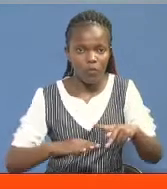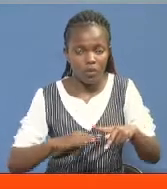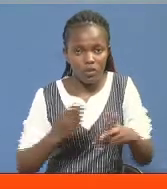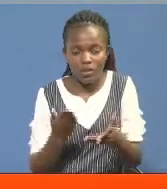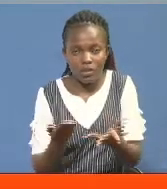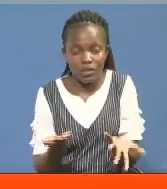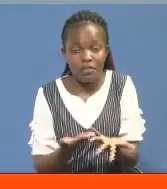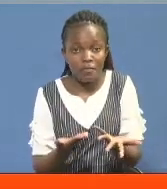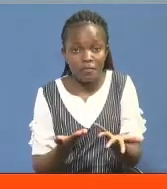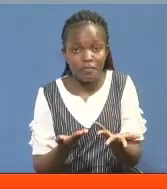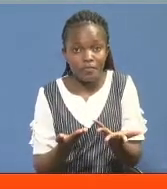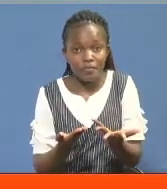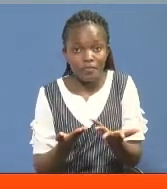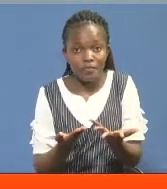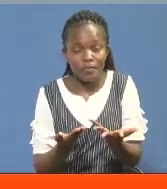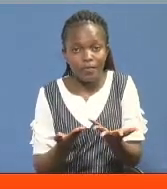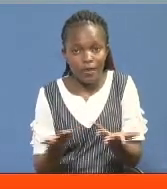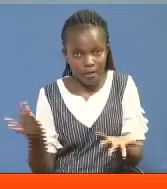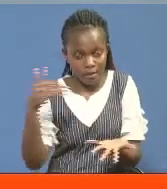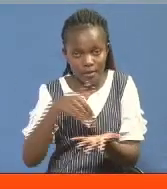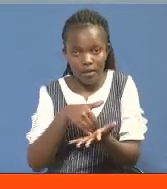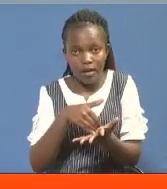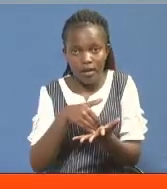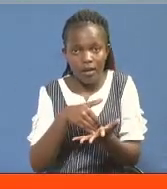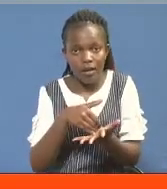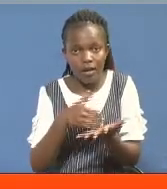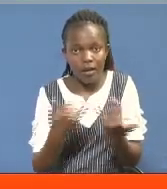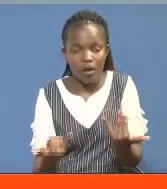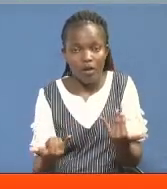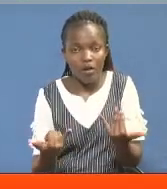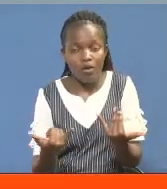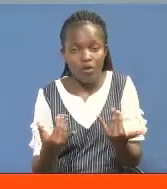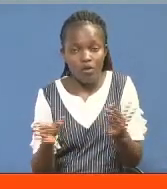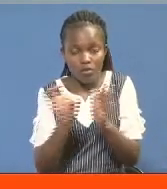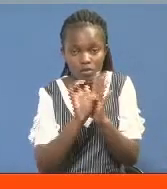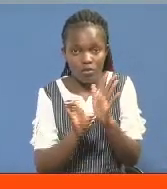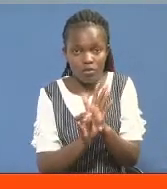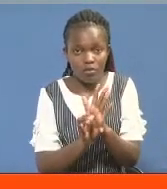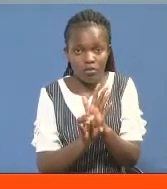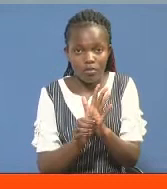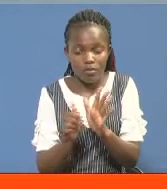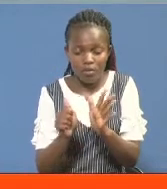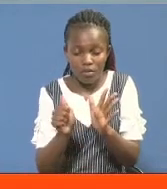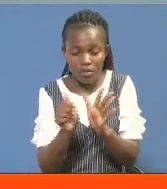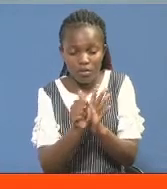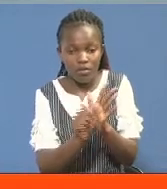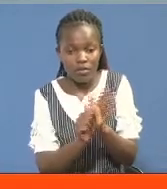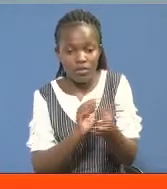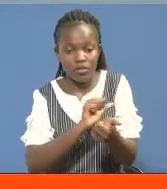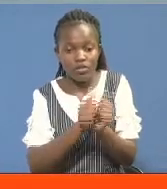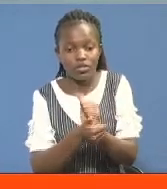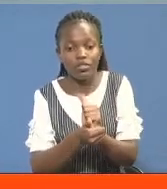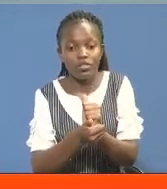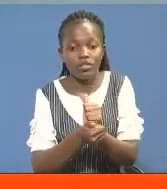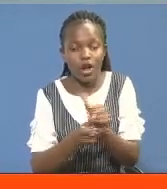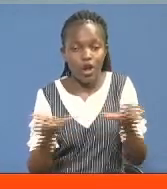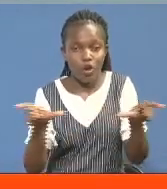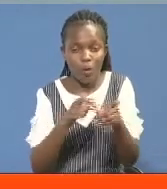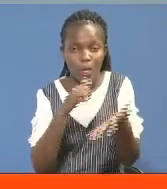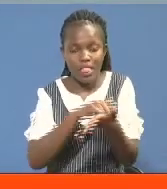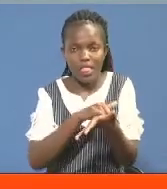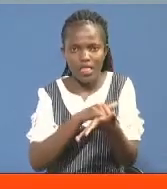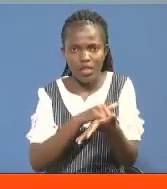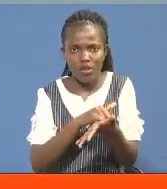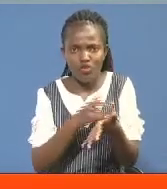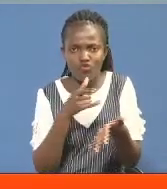long participatory process. And now we are having the Constitutional Amendment Bill of 2020 trying to change that particular document.